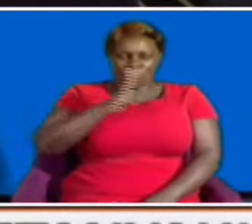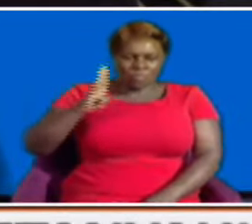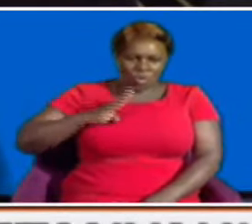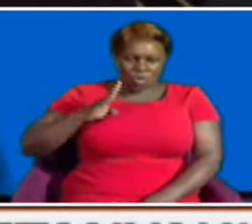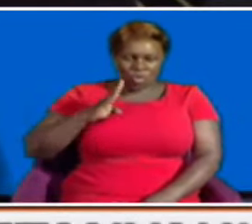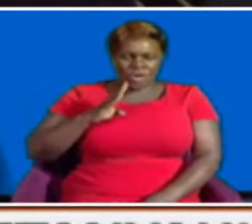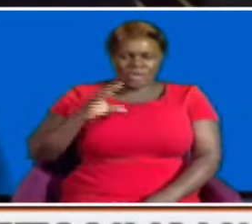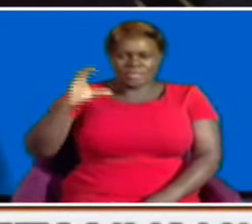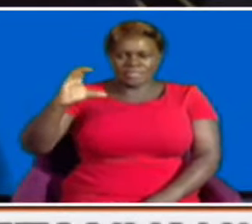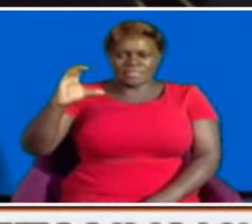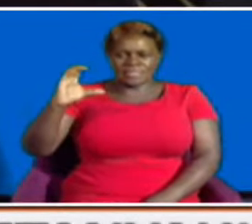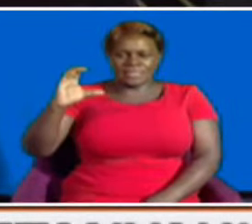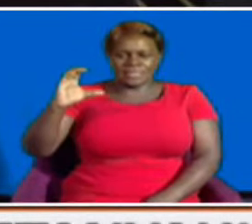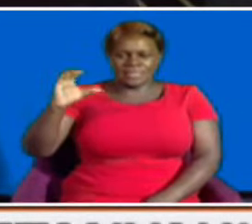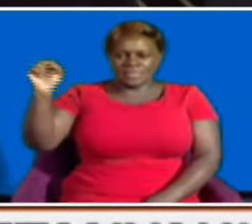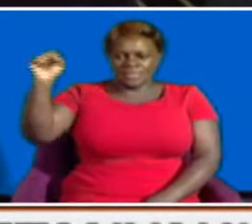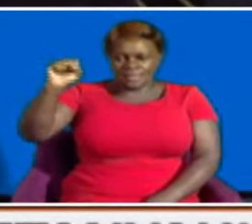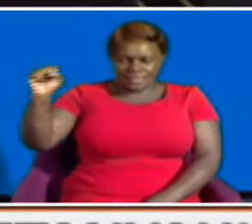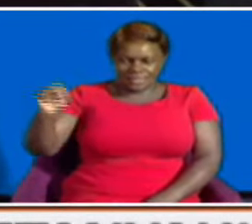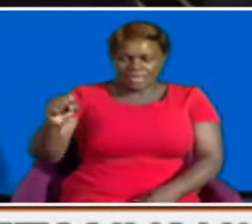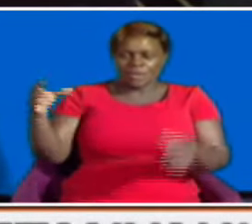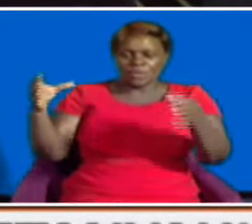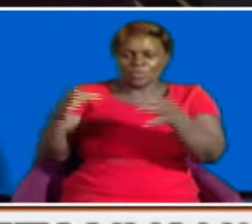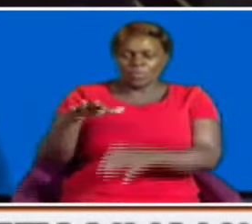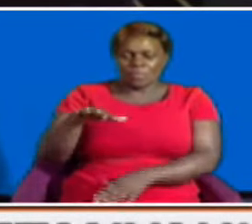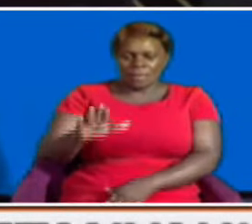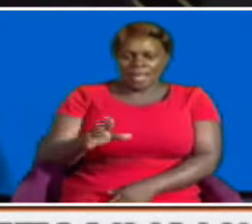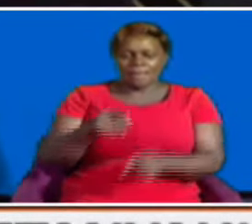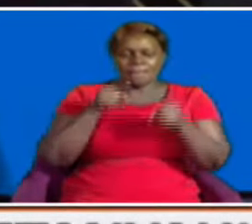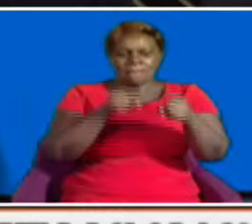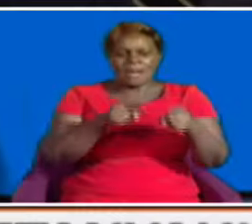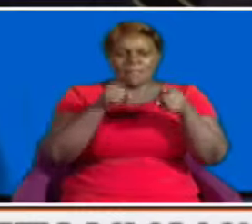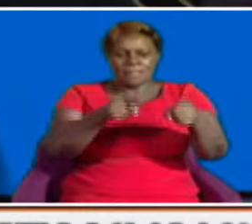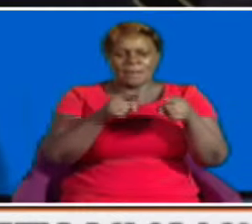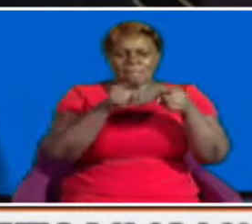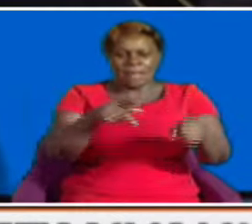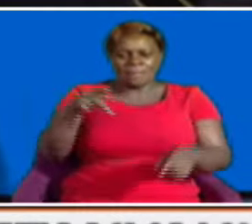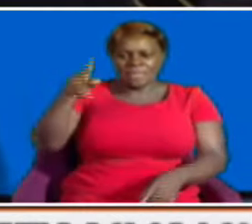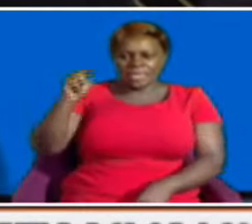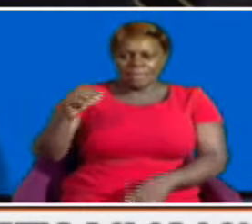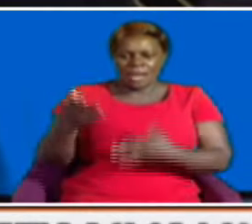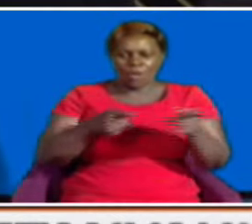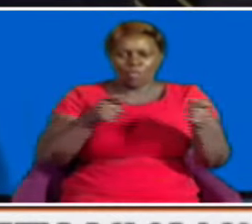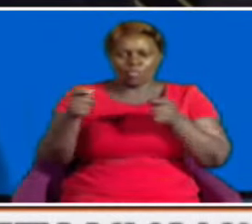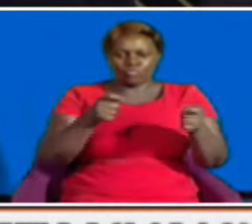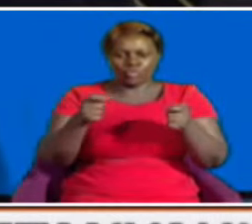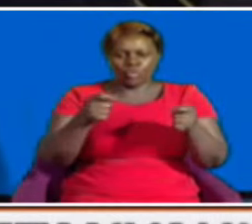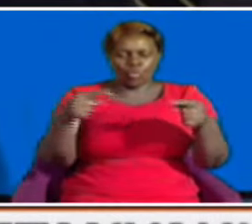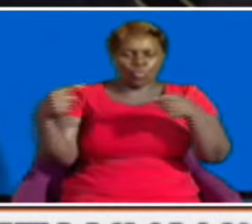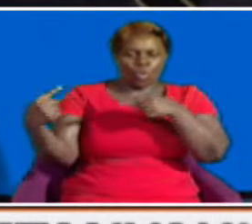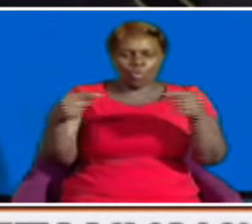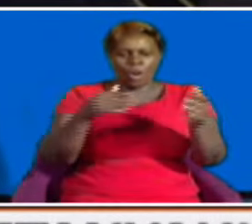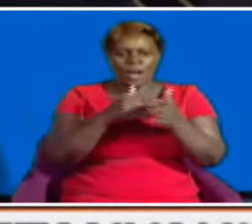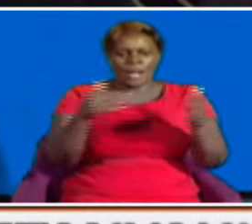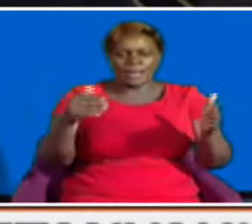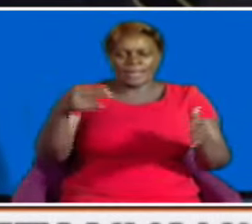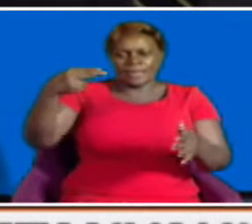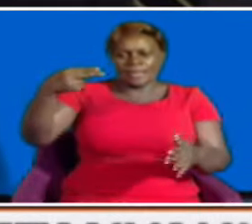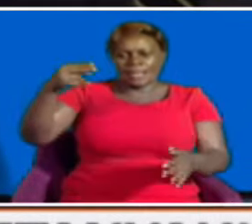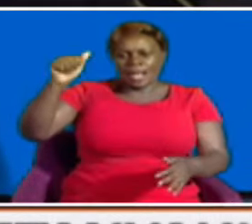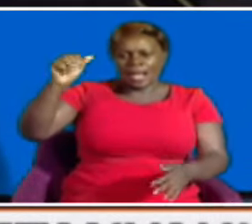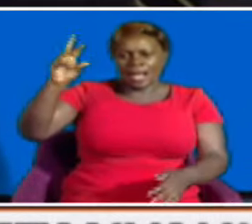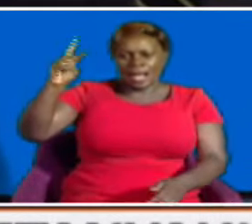Mmoja wa baraza la kivita la mawaziri Benny Gantz, ambaye amekuwa akishtumu Netanyahu kwa jinsi anavyoendesha vita dhidi ya Hamas.